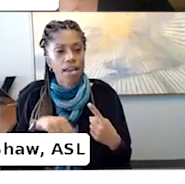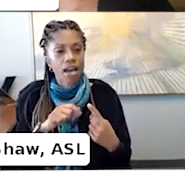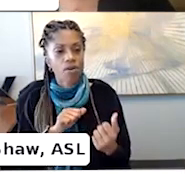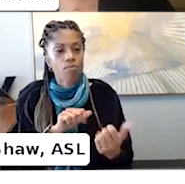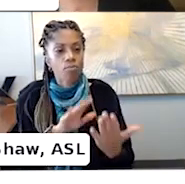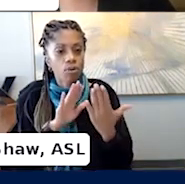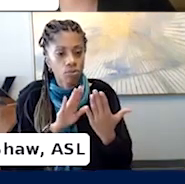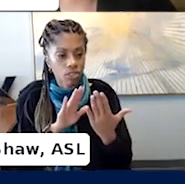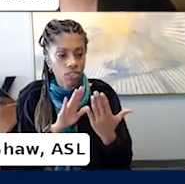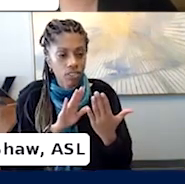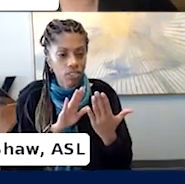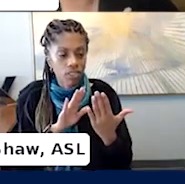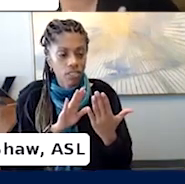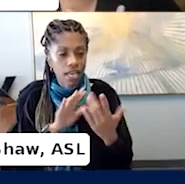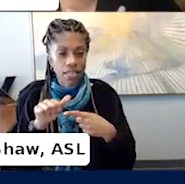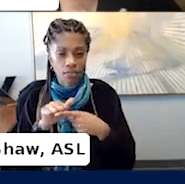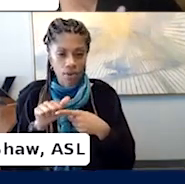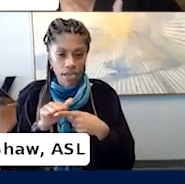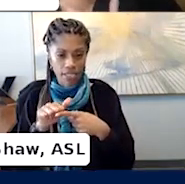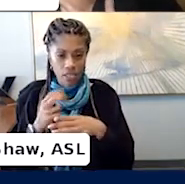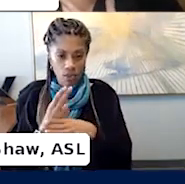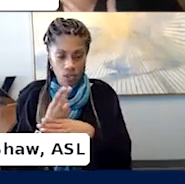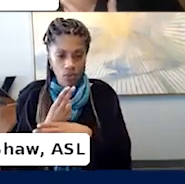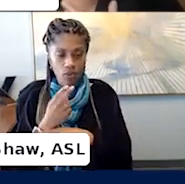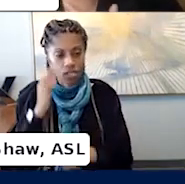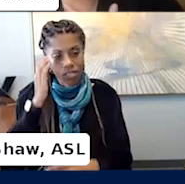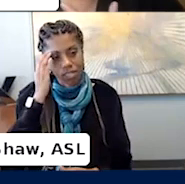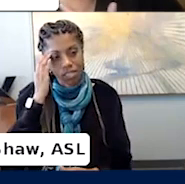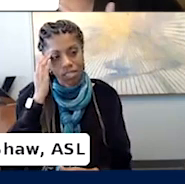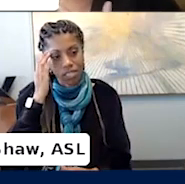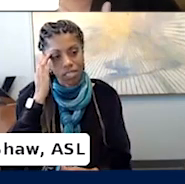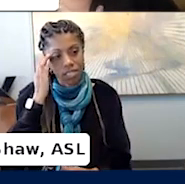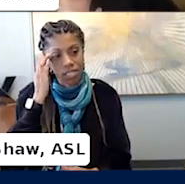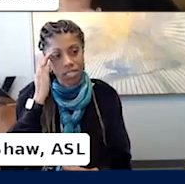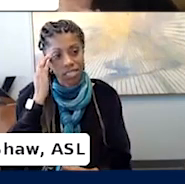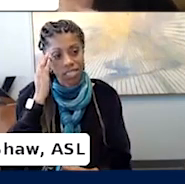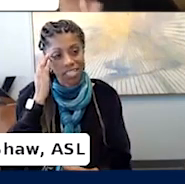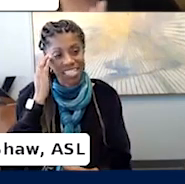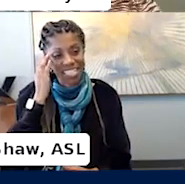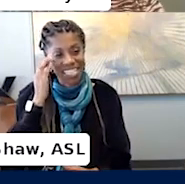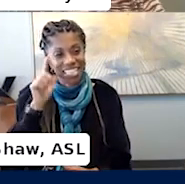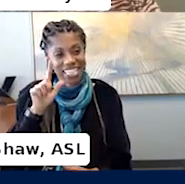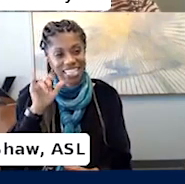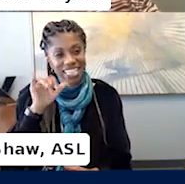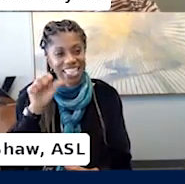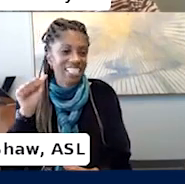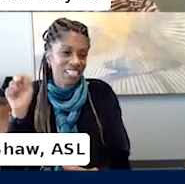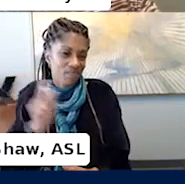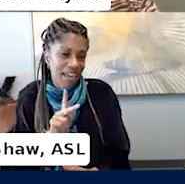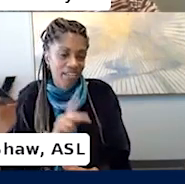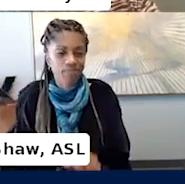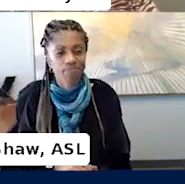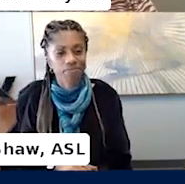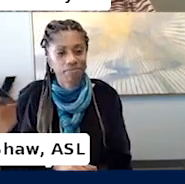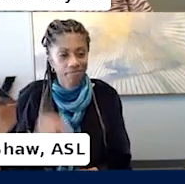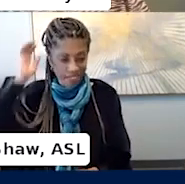evolving practice. So Lisa, welcome back, Lisa. Thank you. Let me just